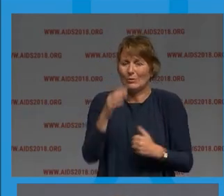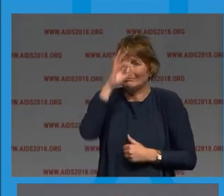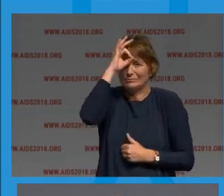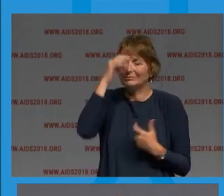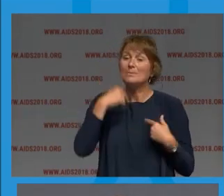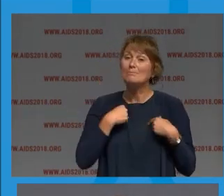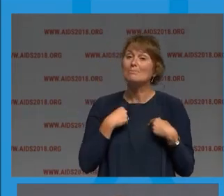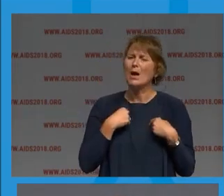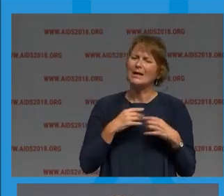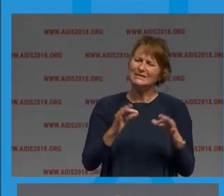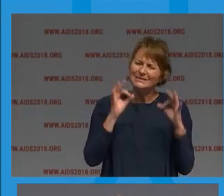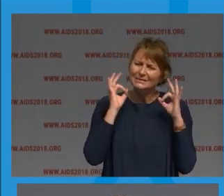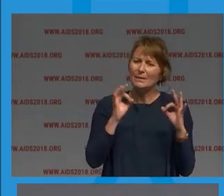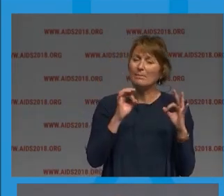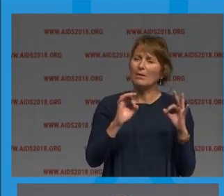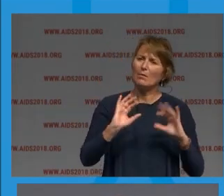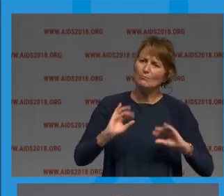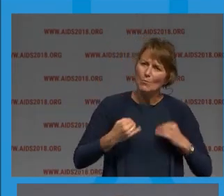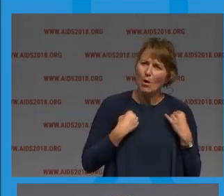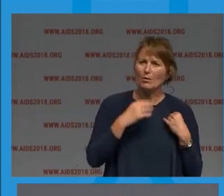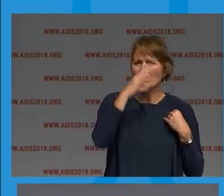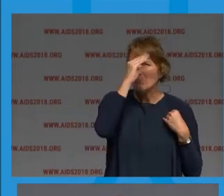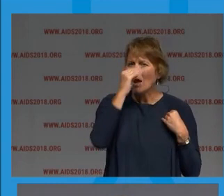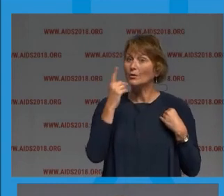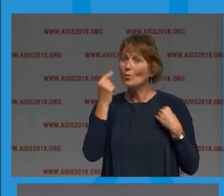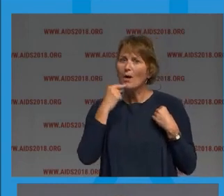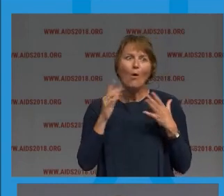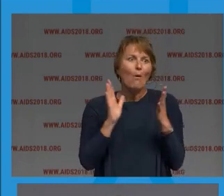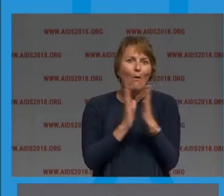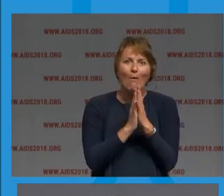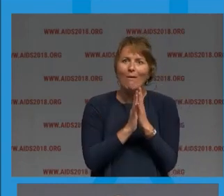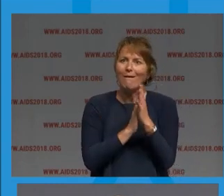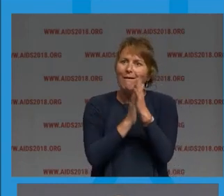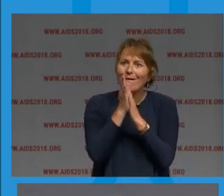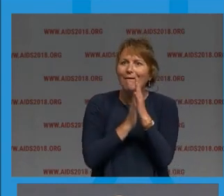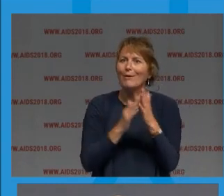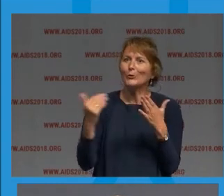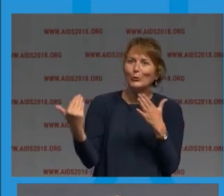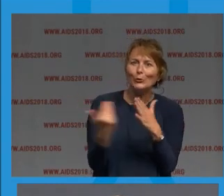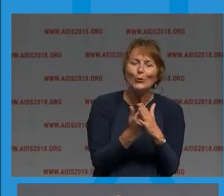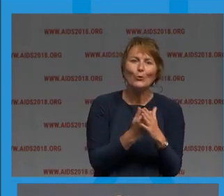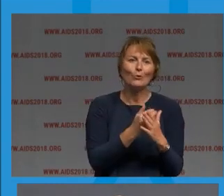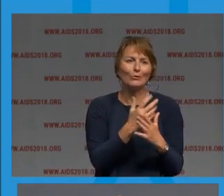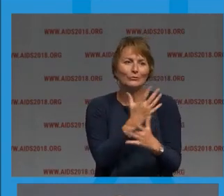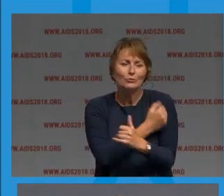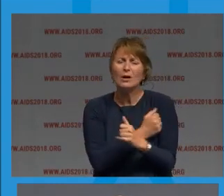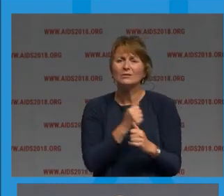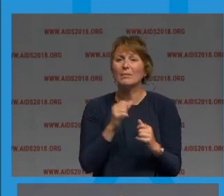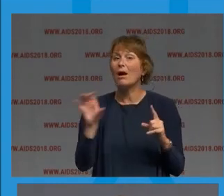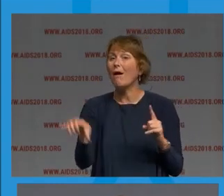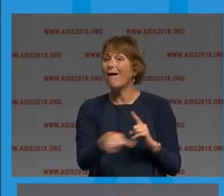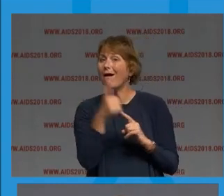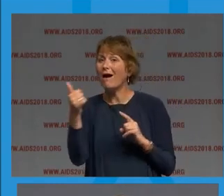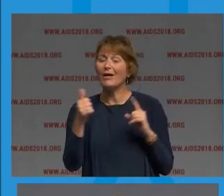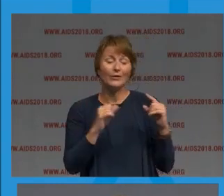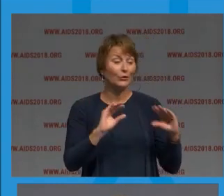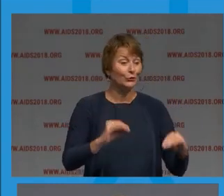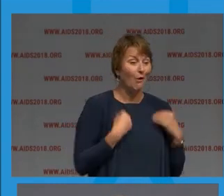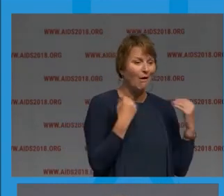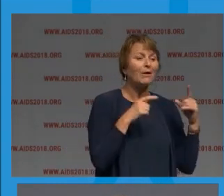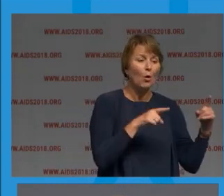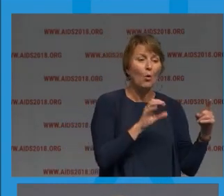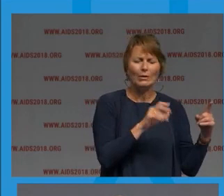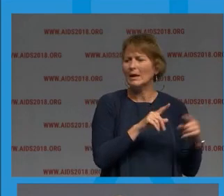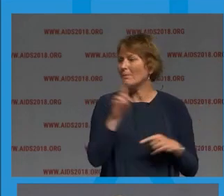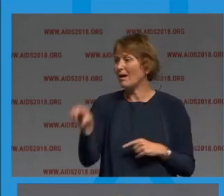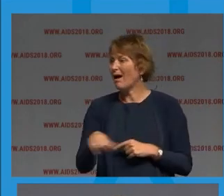young men and women, but other age groups can be also involved. They are cheaper than natural drugs and more